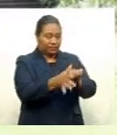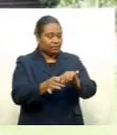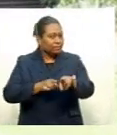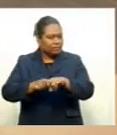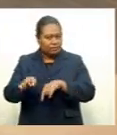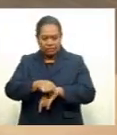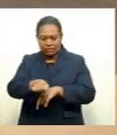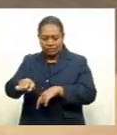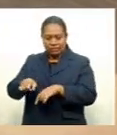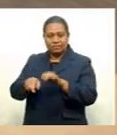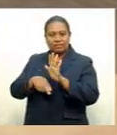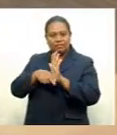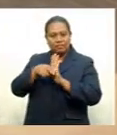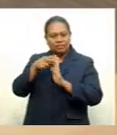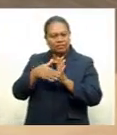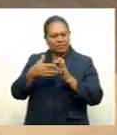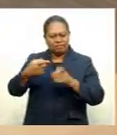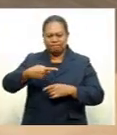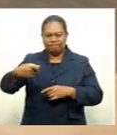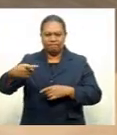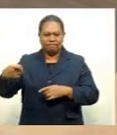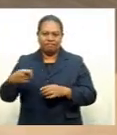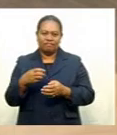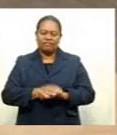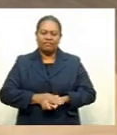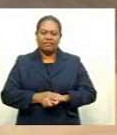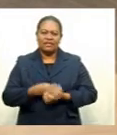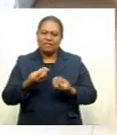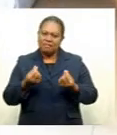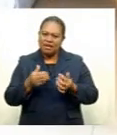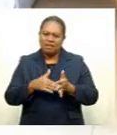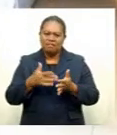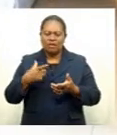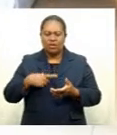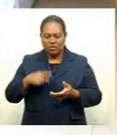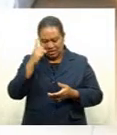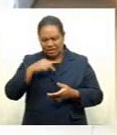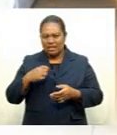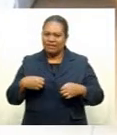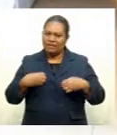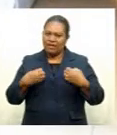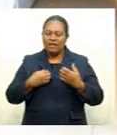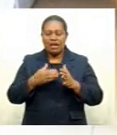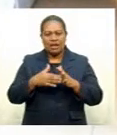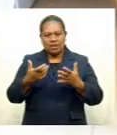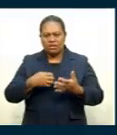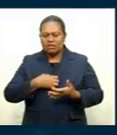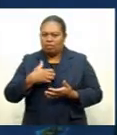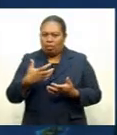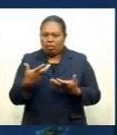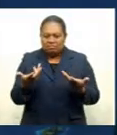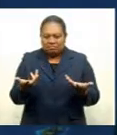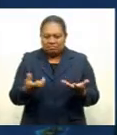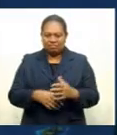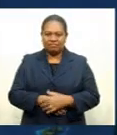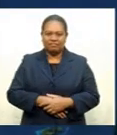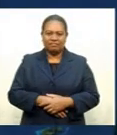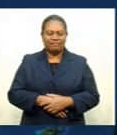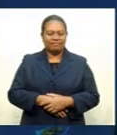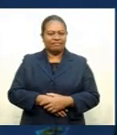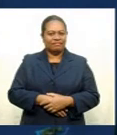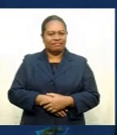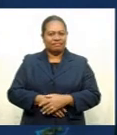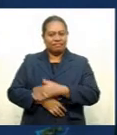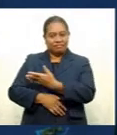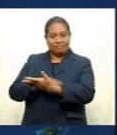these resorts had to cut costs in order to survive, but now things are looking more bleak. Extremely complicated